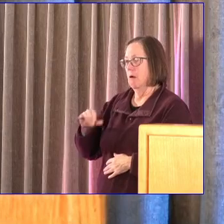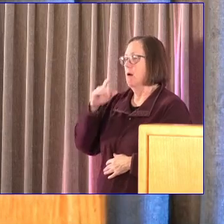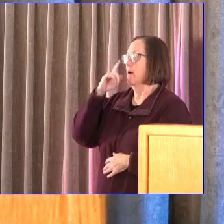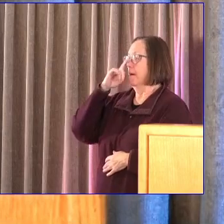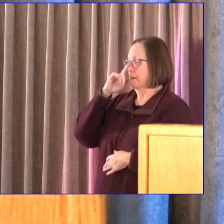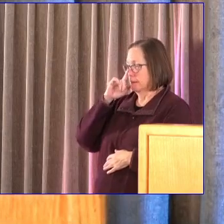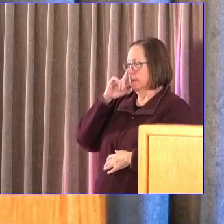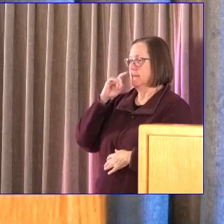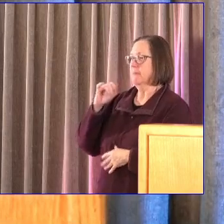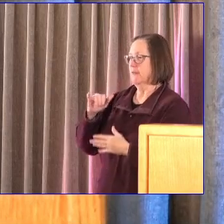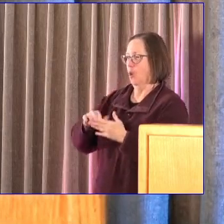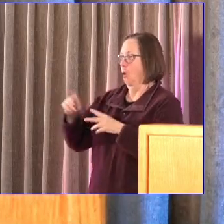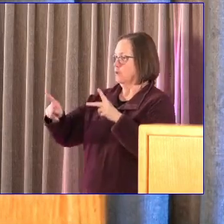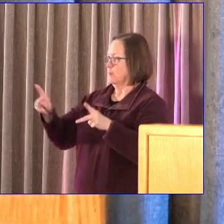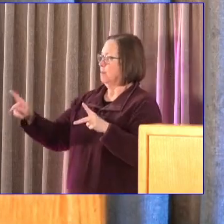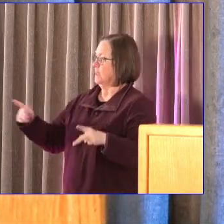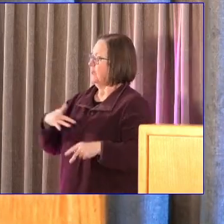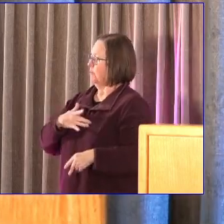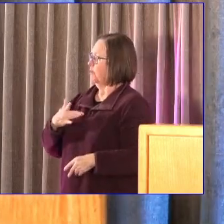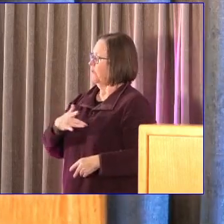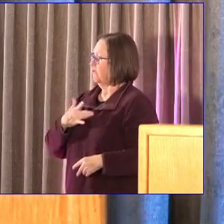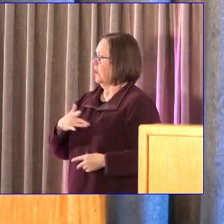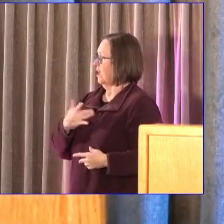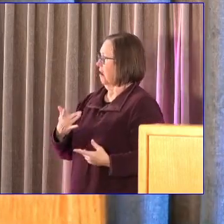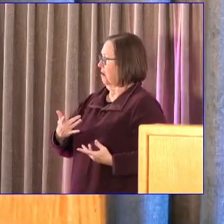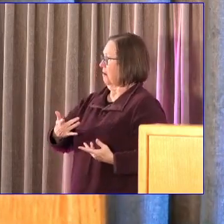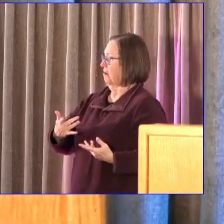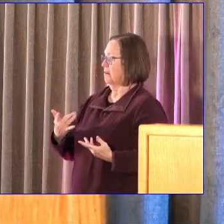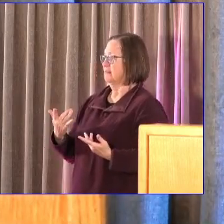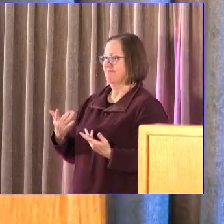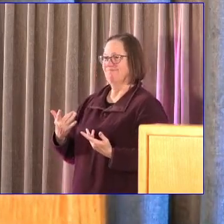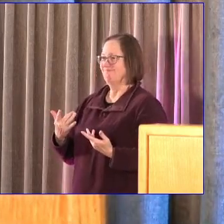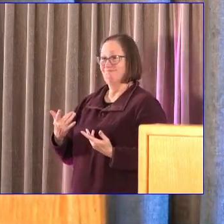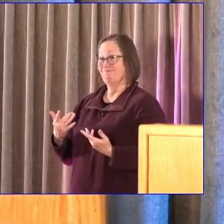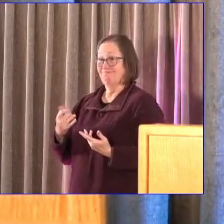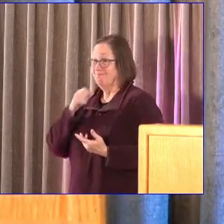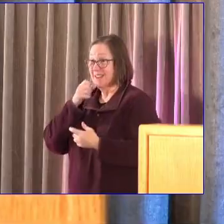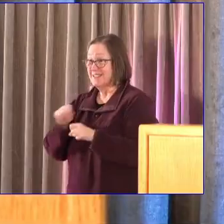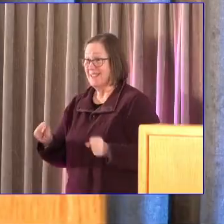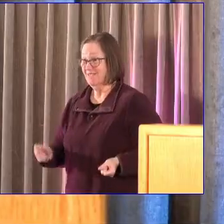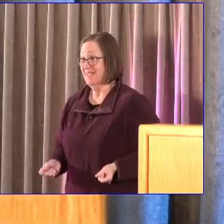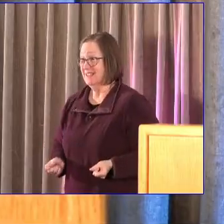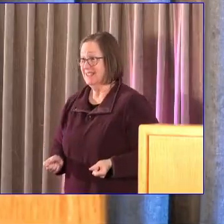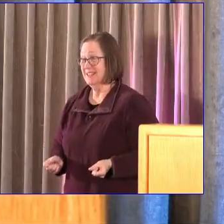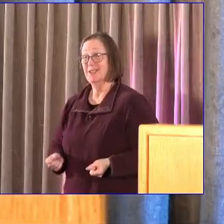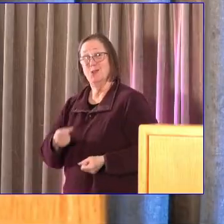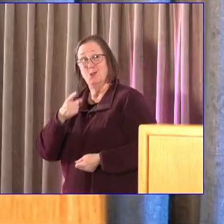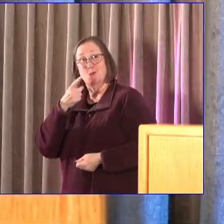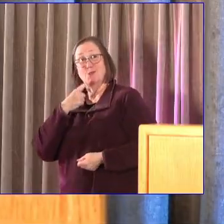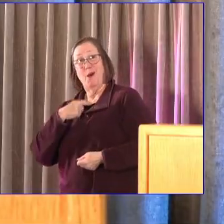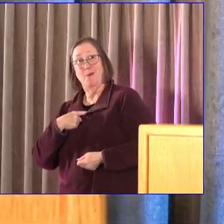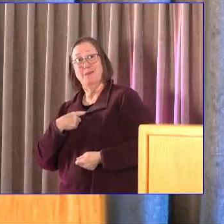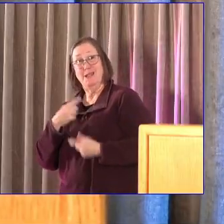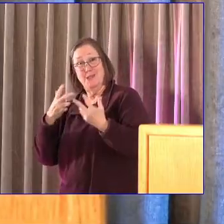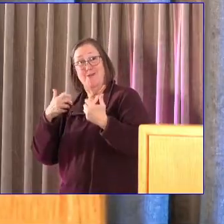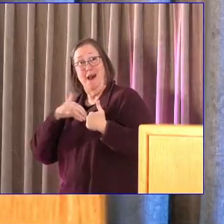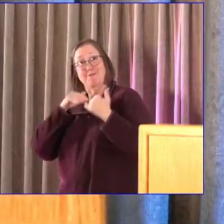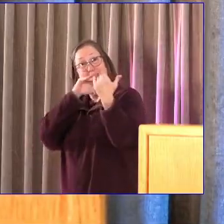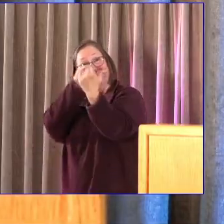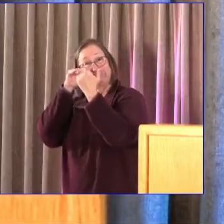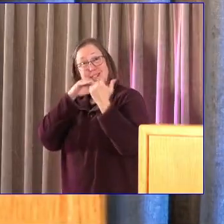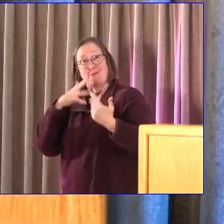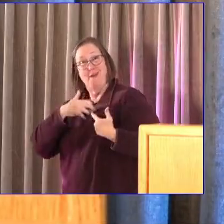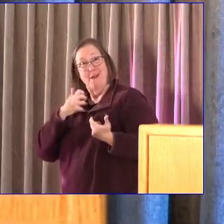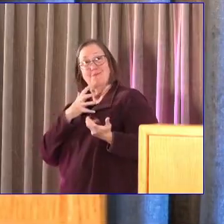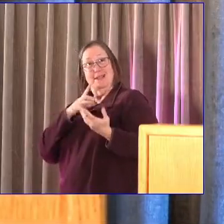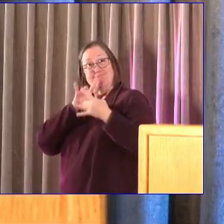I come here and I still don't feel a sense of belonging because I feel unsafe because of the things that I have to encounter just to get here and be in